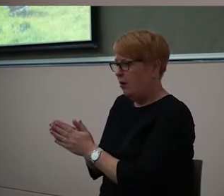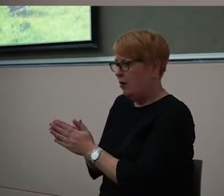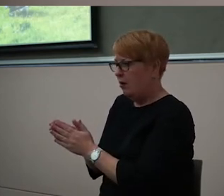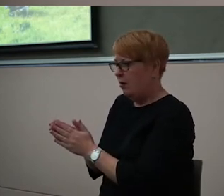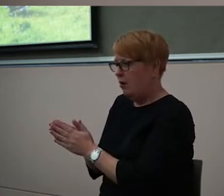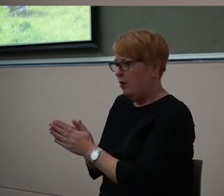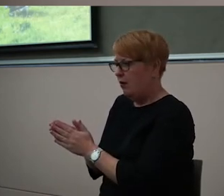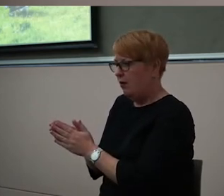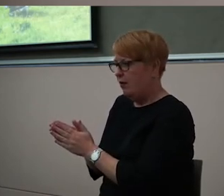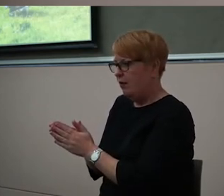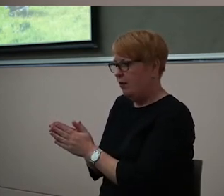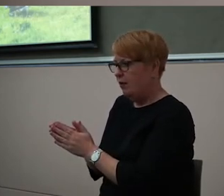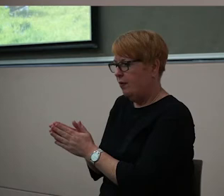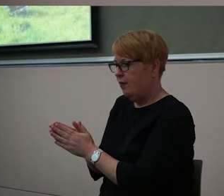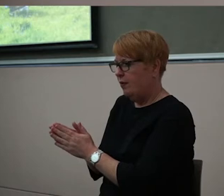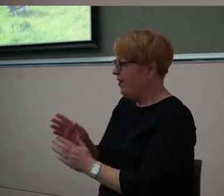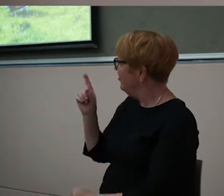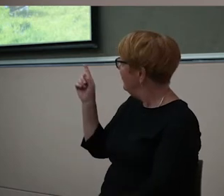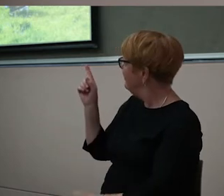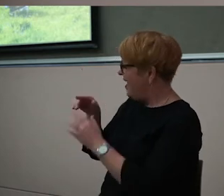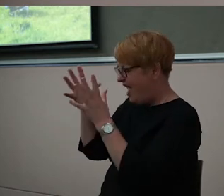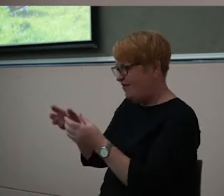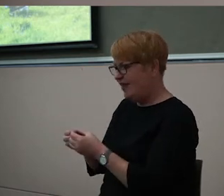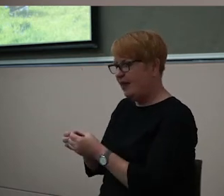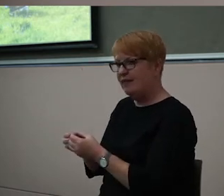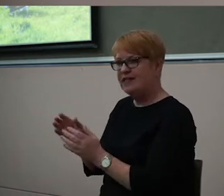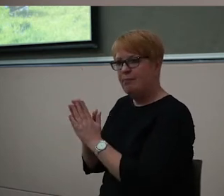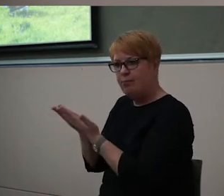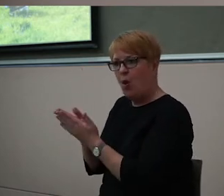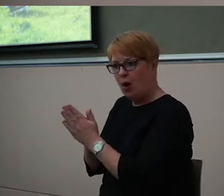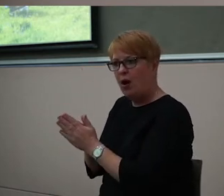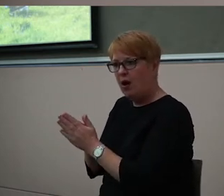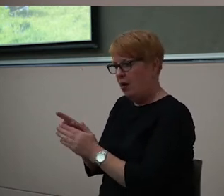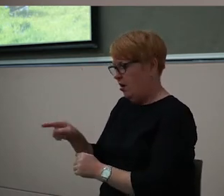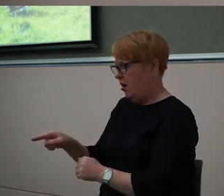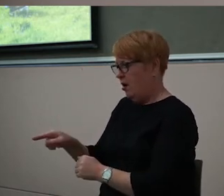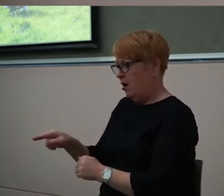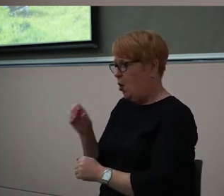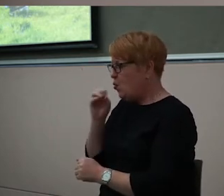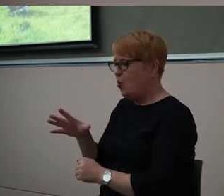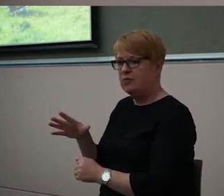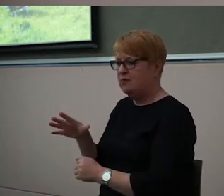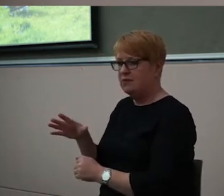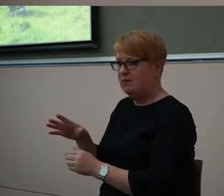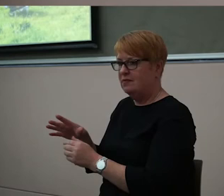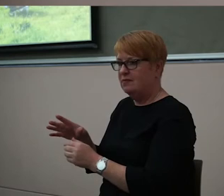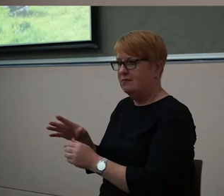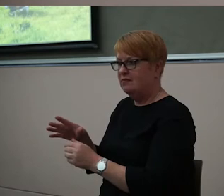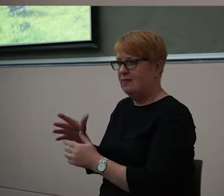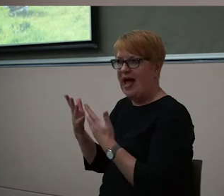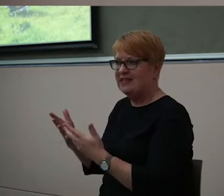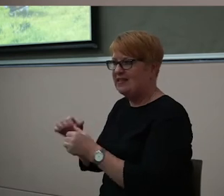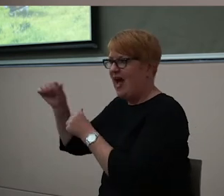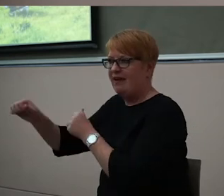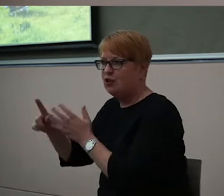about that, that we could see in the archive, like in the ethnic minorities